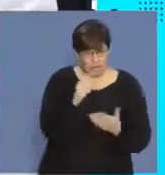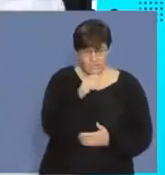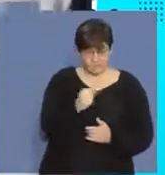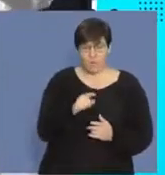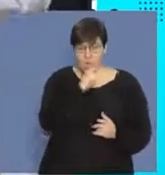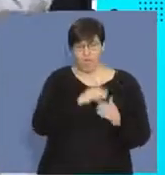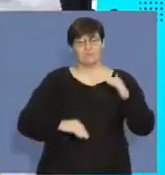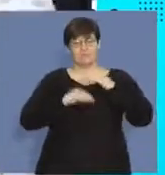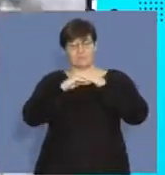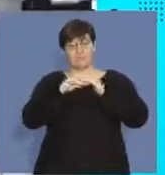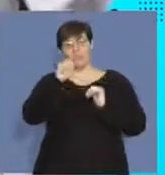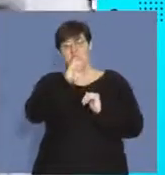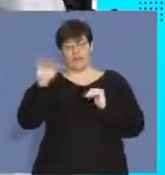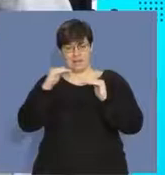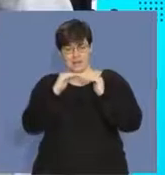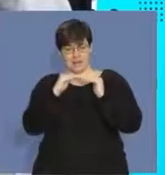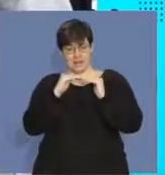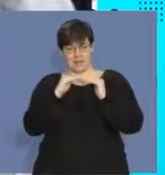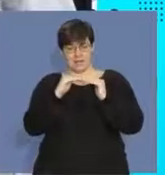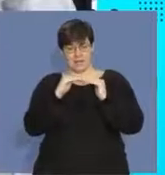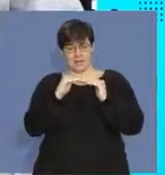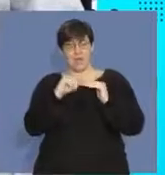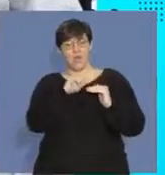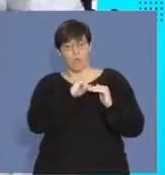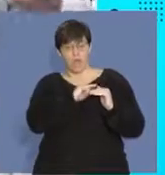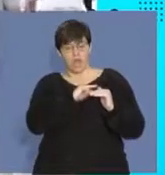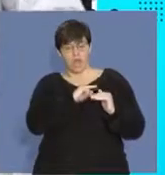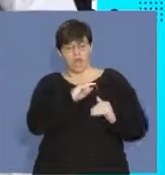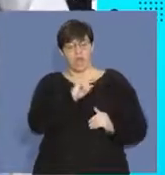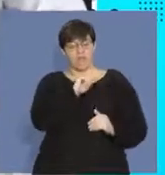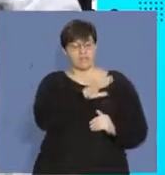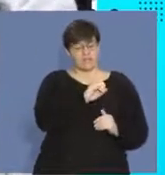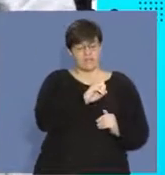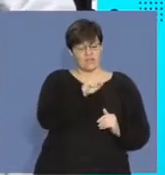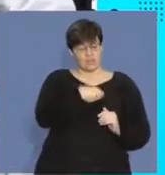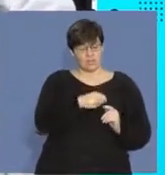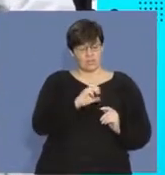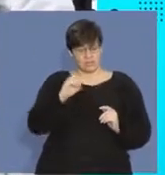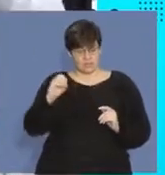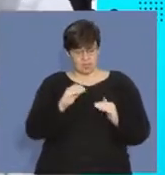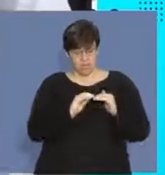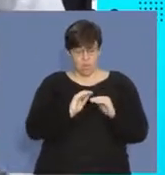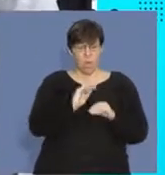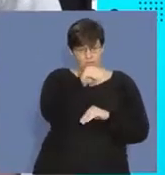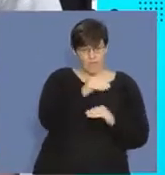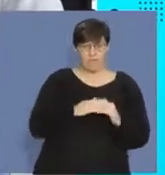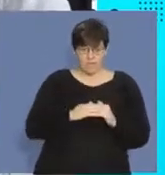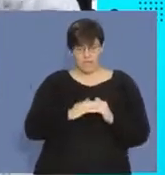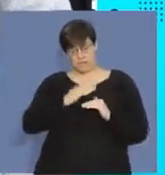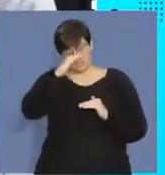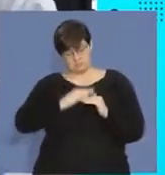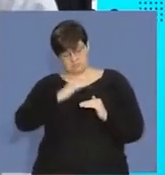compulsory because the threshold is R1 million, and because it's over 50,000 Rand, it can register